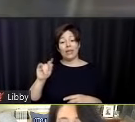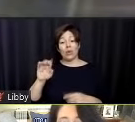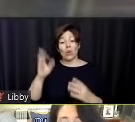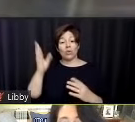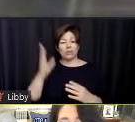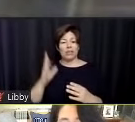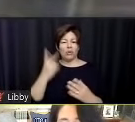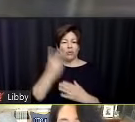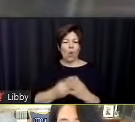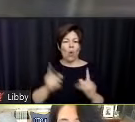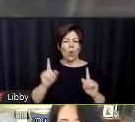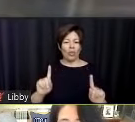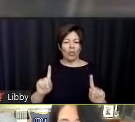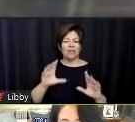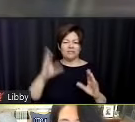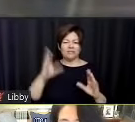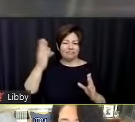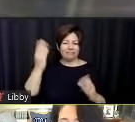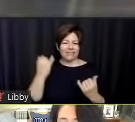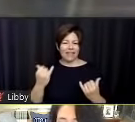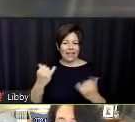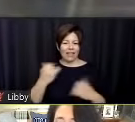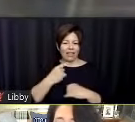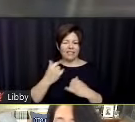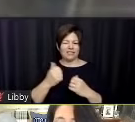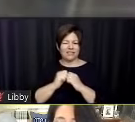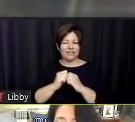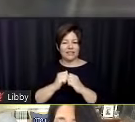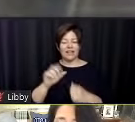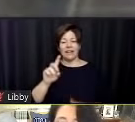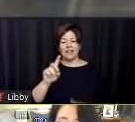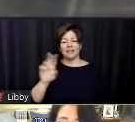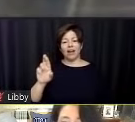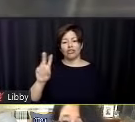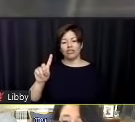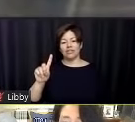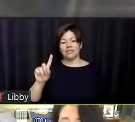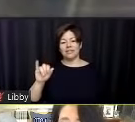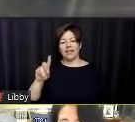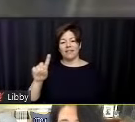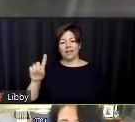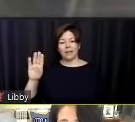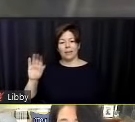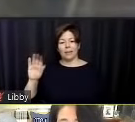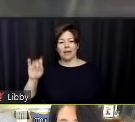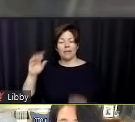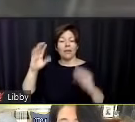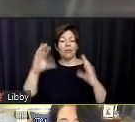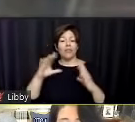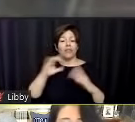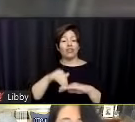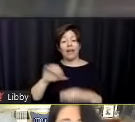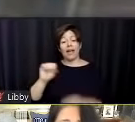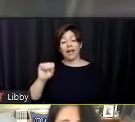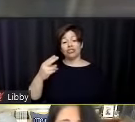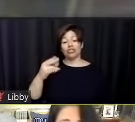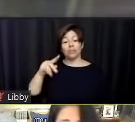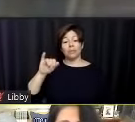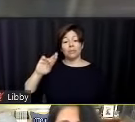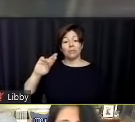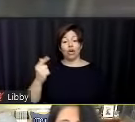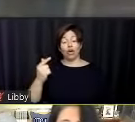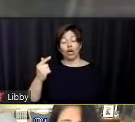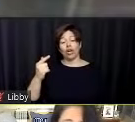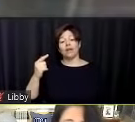jointly. And first, I'll introduce is Dr. David Bateman, who is a professor at Shippensburg University in the Department of